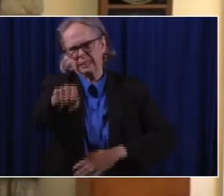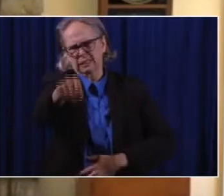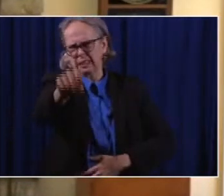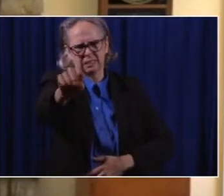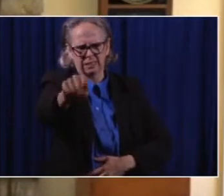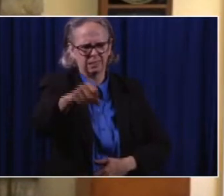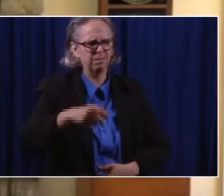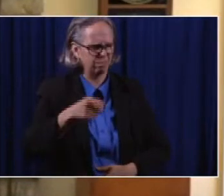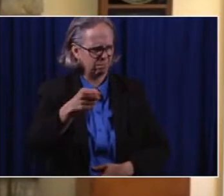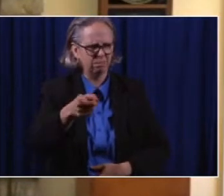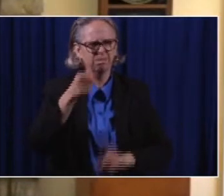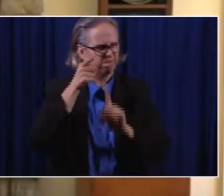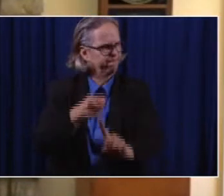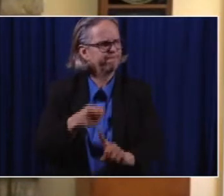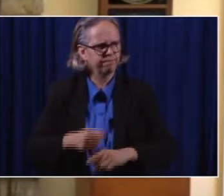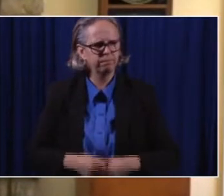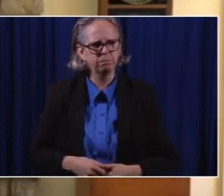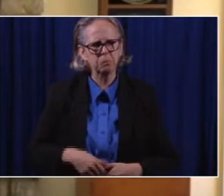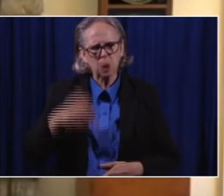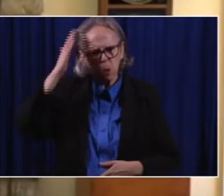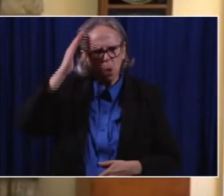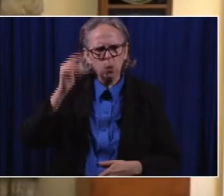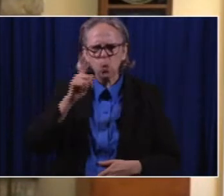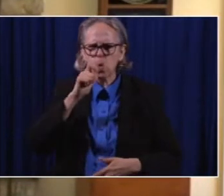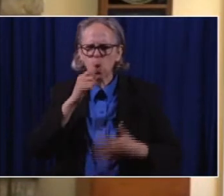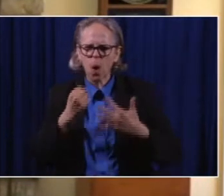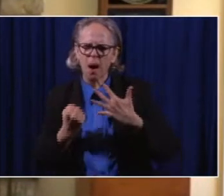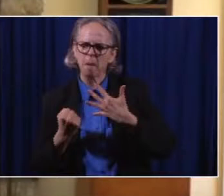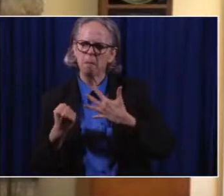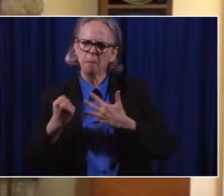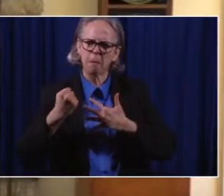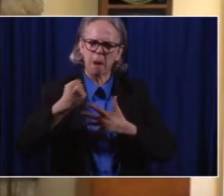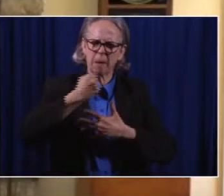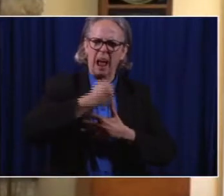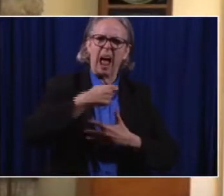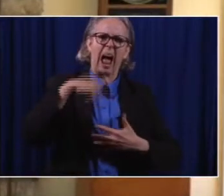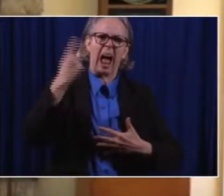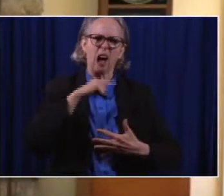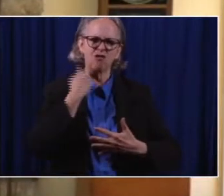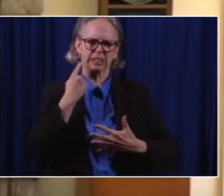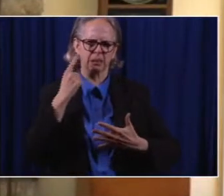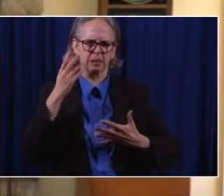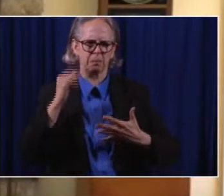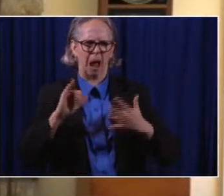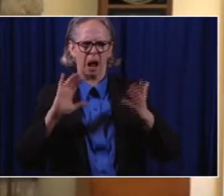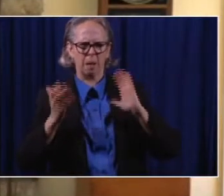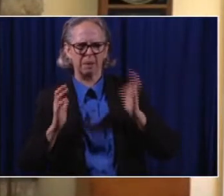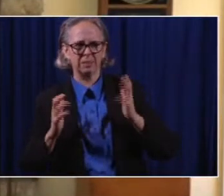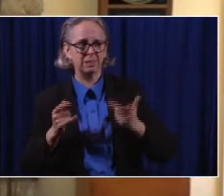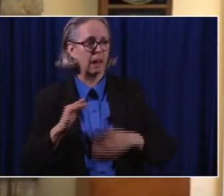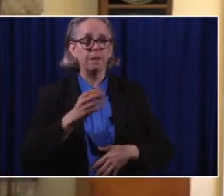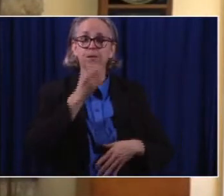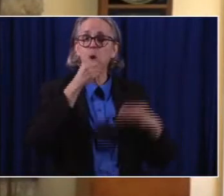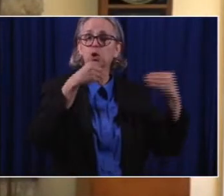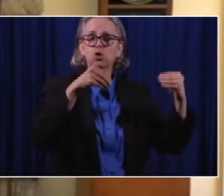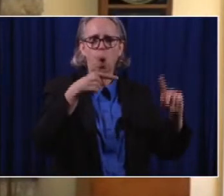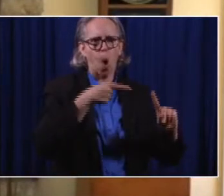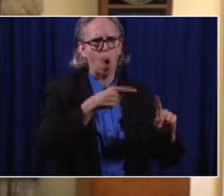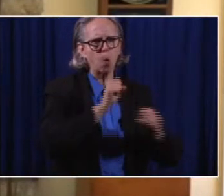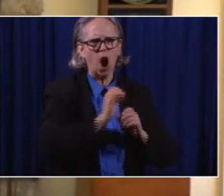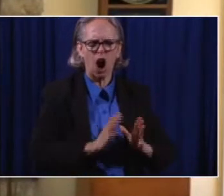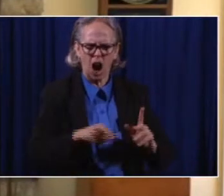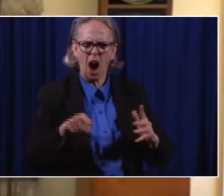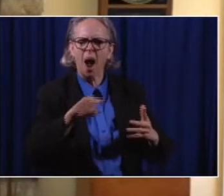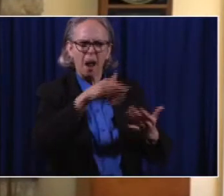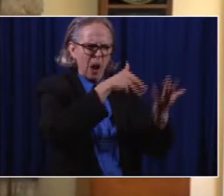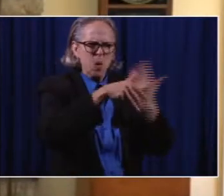for example, somebody who works in a grocery store. They're exposed to people all day.